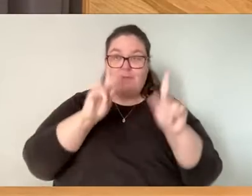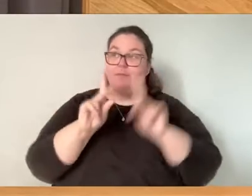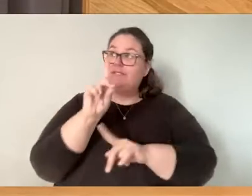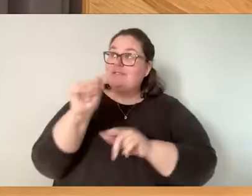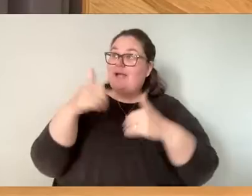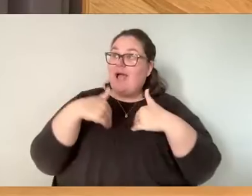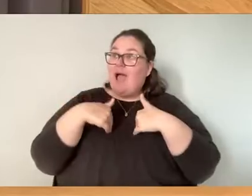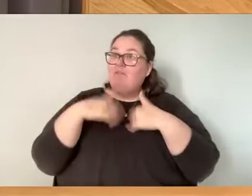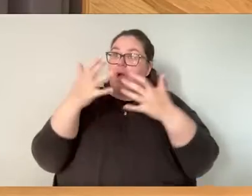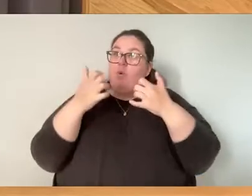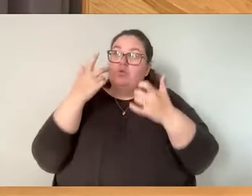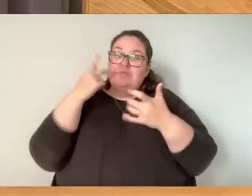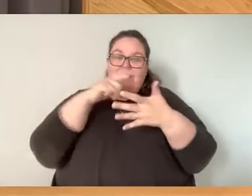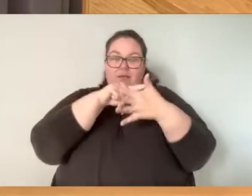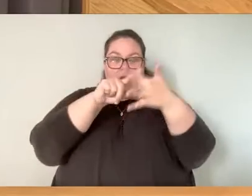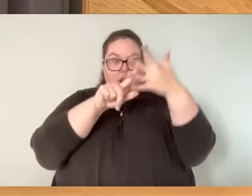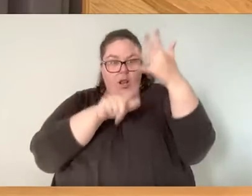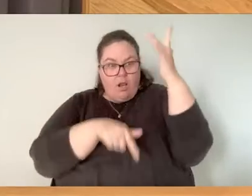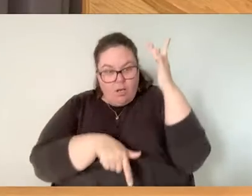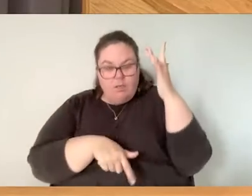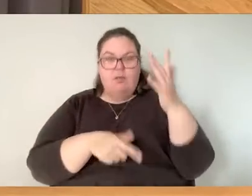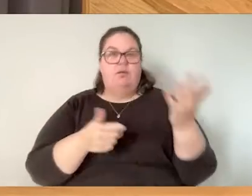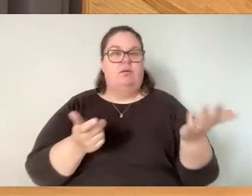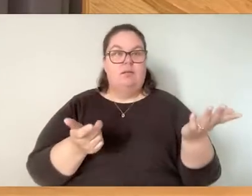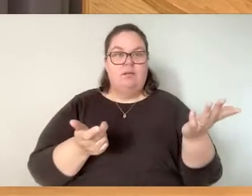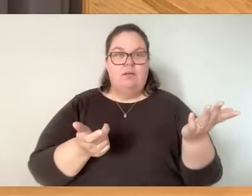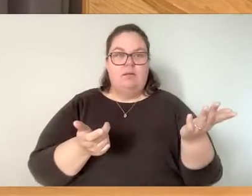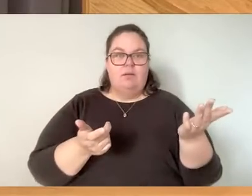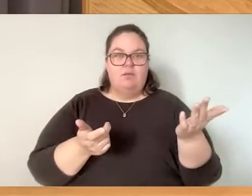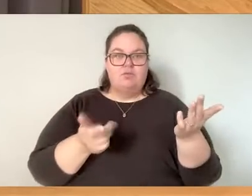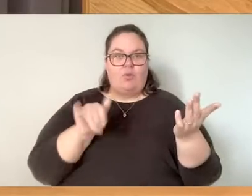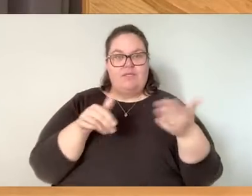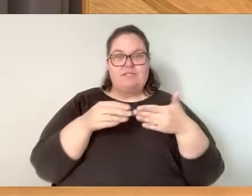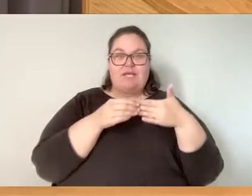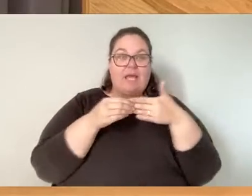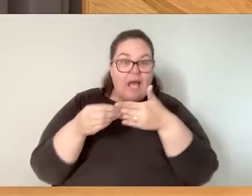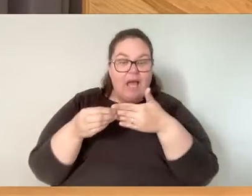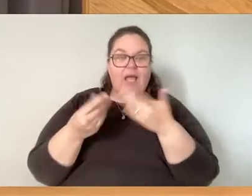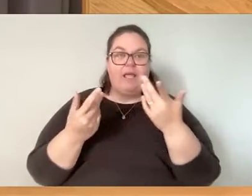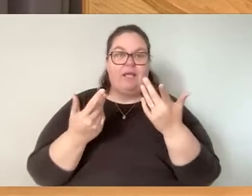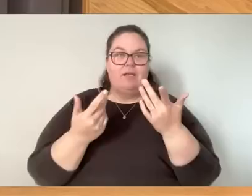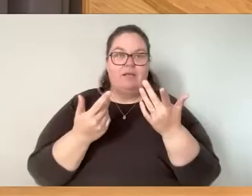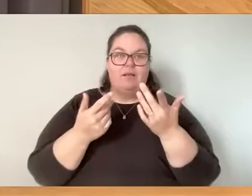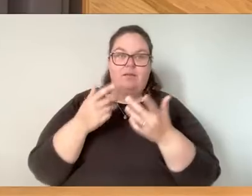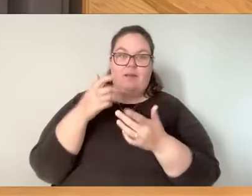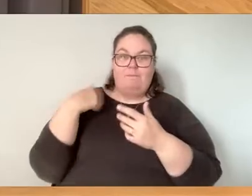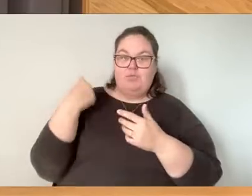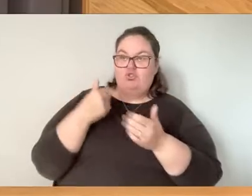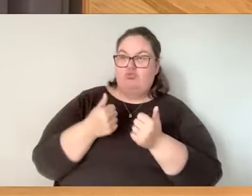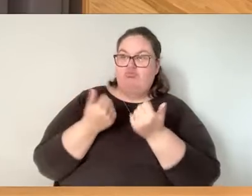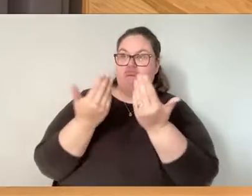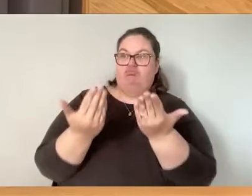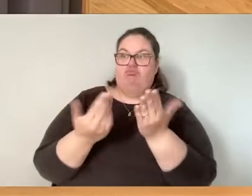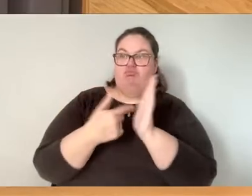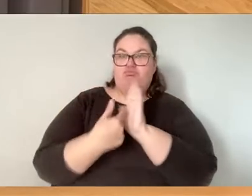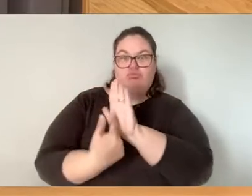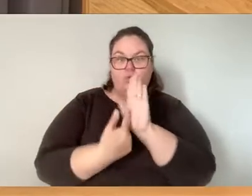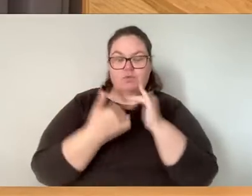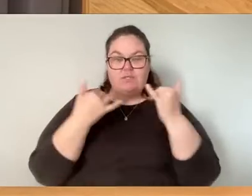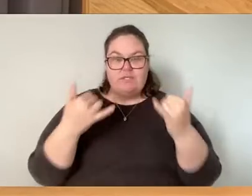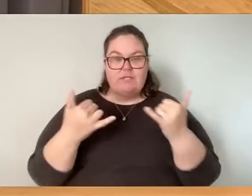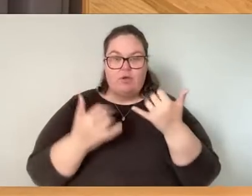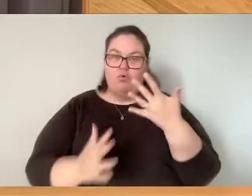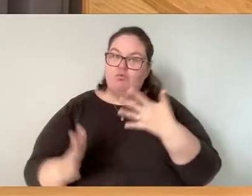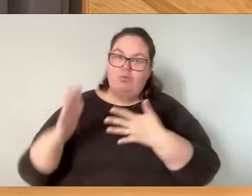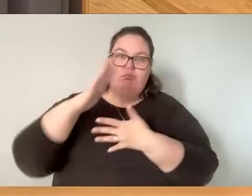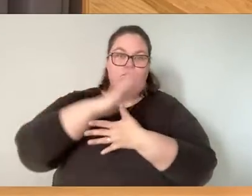see develop. And so the roadmap, the plan that the minister is presenting today, you know, we've already prioritized as